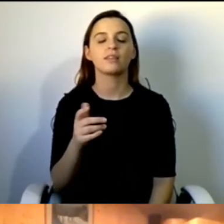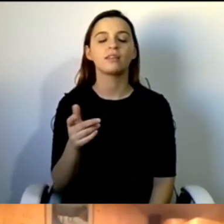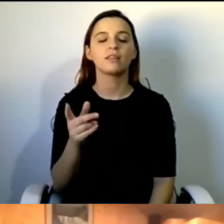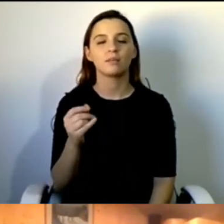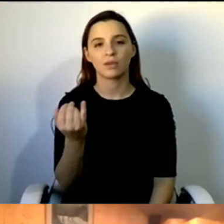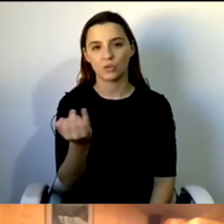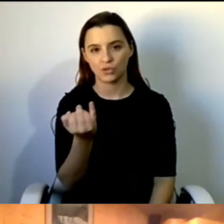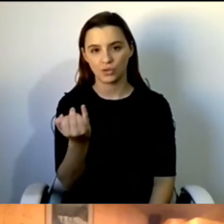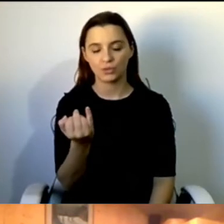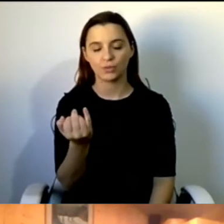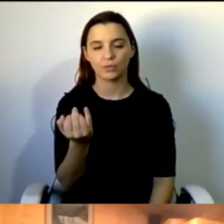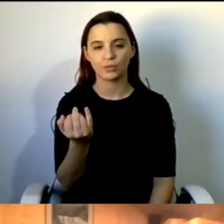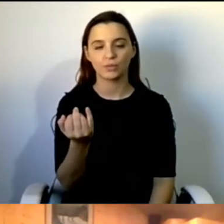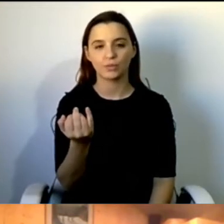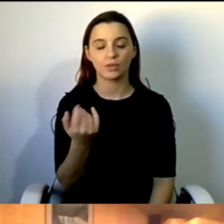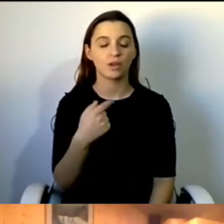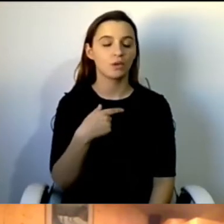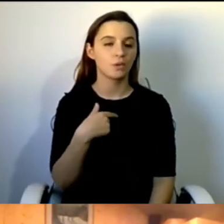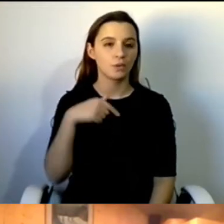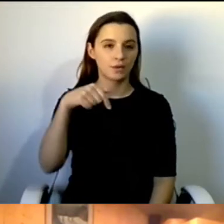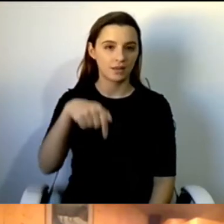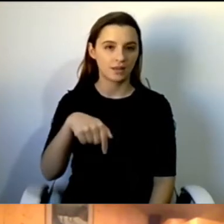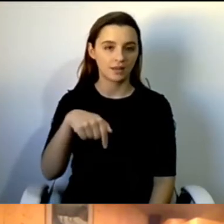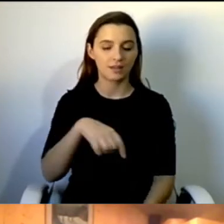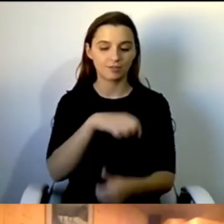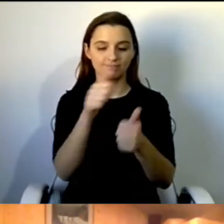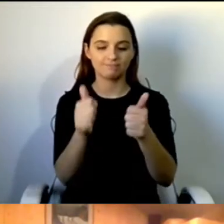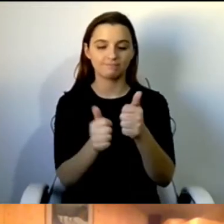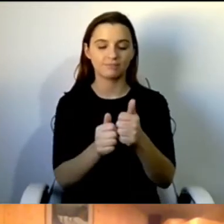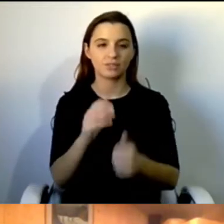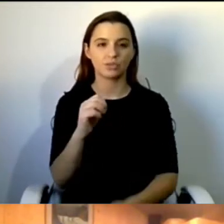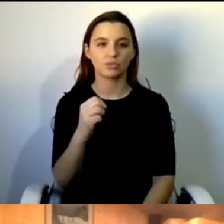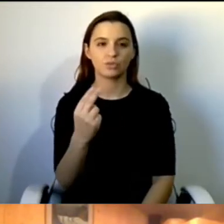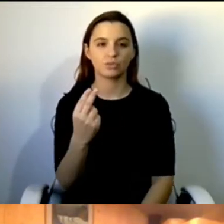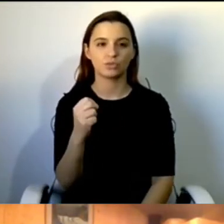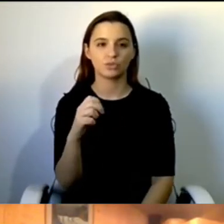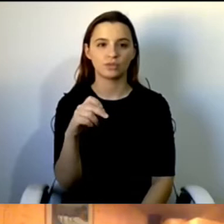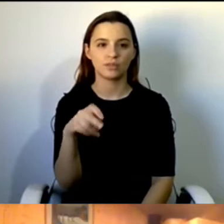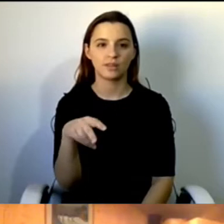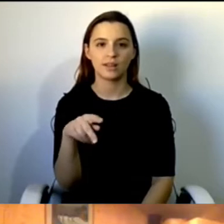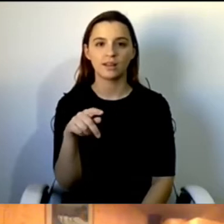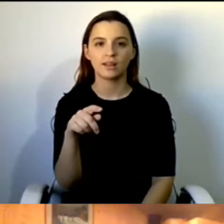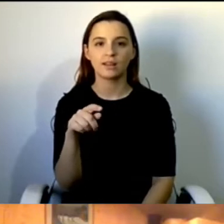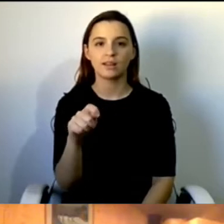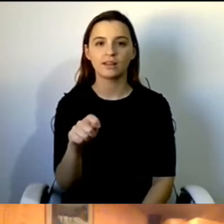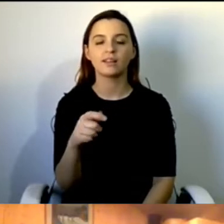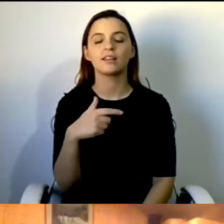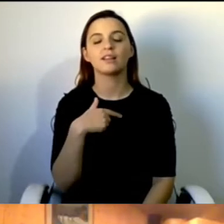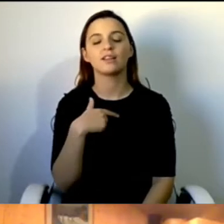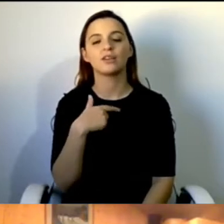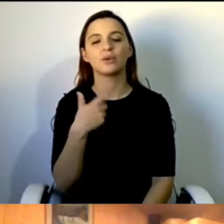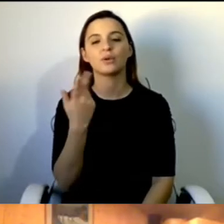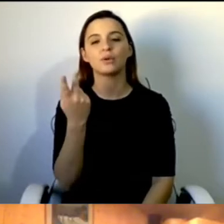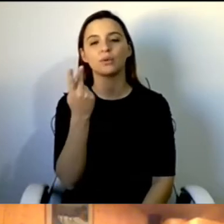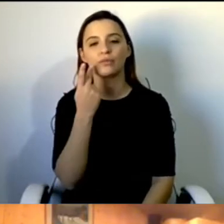Suzanne Berg. Suzanne Berg, yep. And I'm part of the Independent Living Movement and work closely with STIL